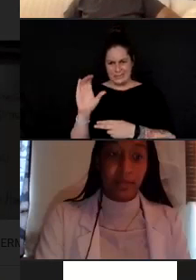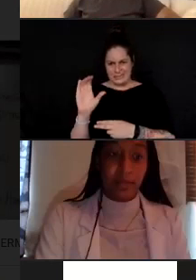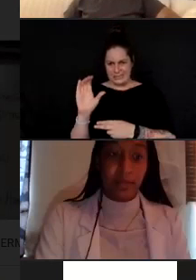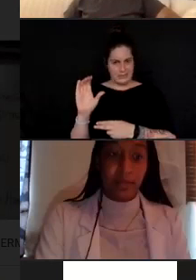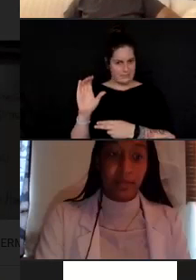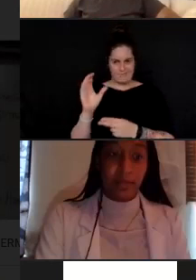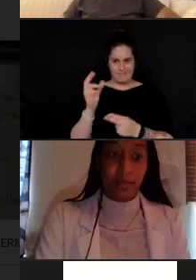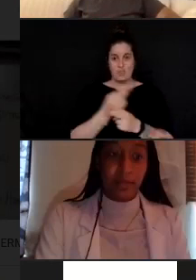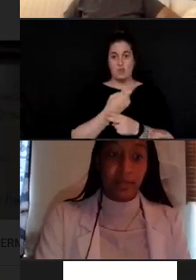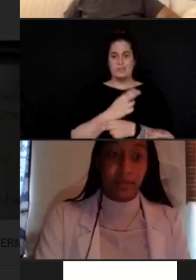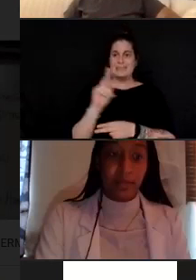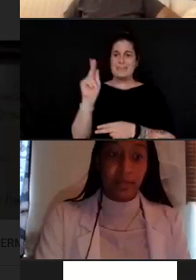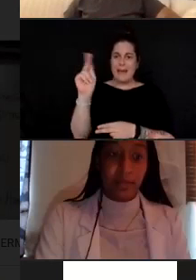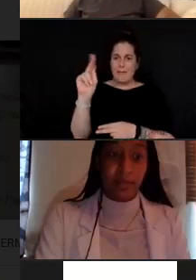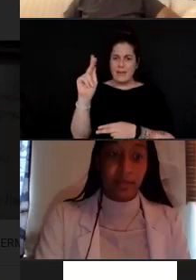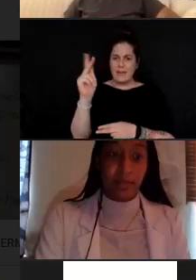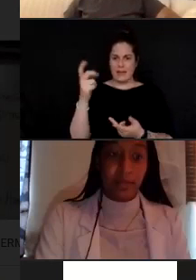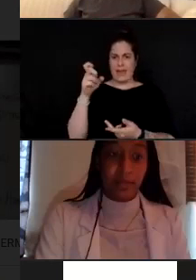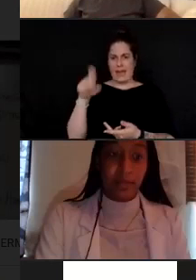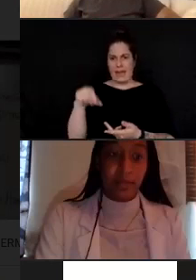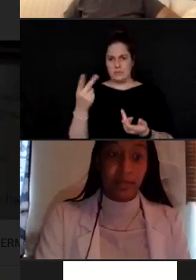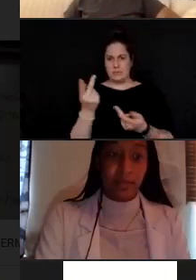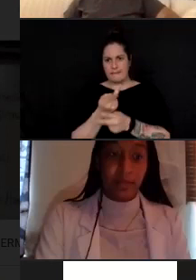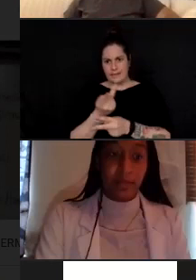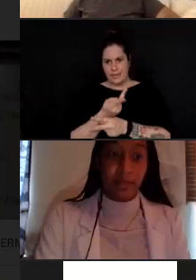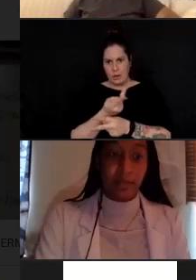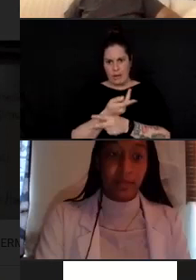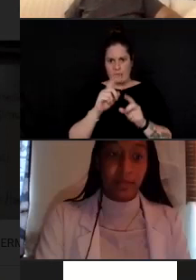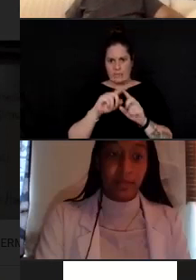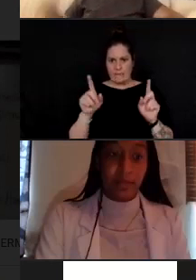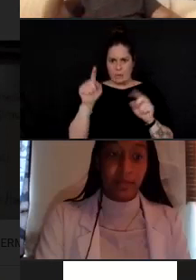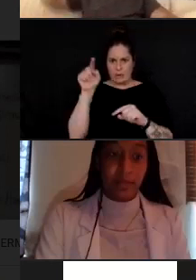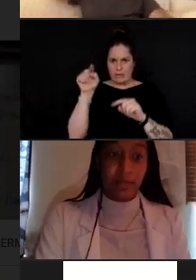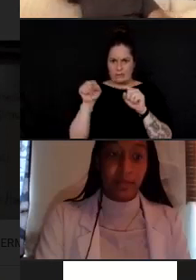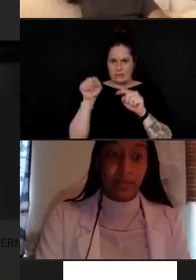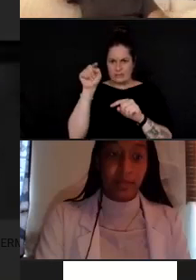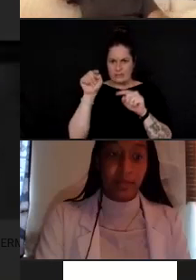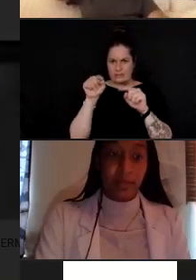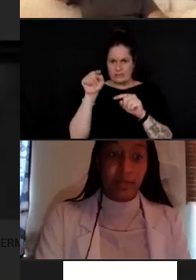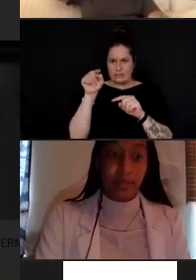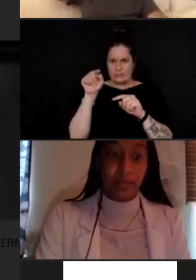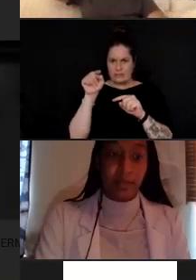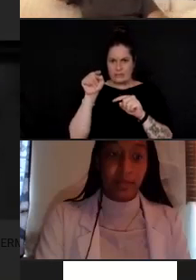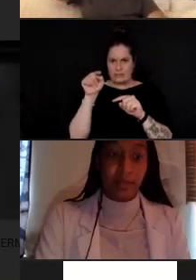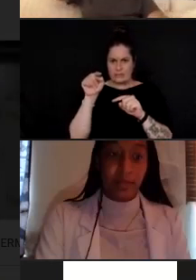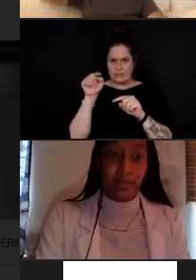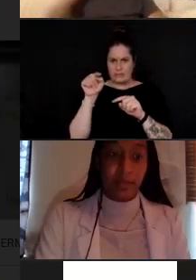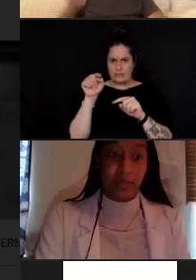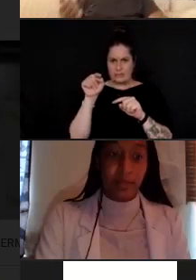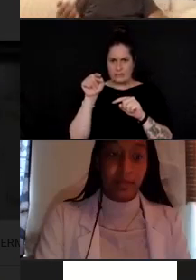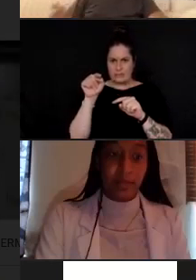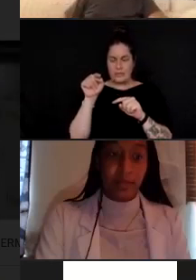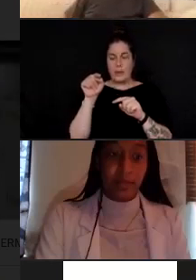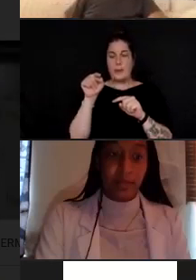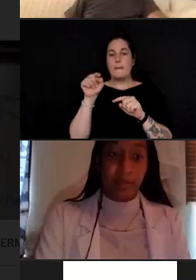So you might be saying, well, hey, don't I have to go and calculate this temperature difference in Kelvin? If